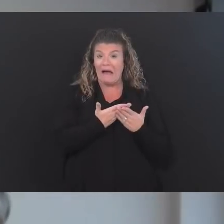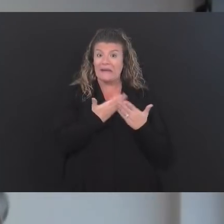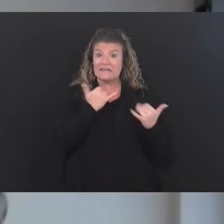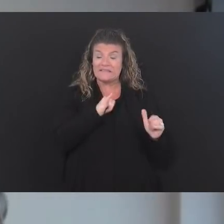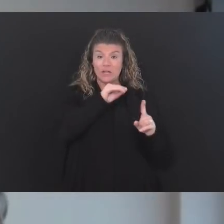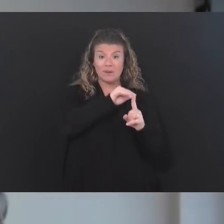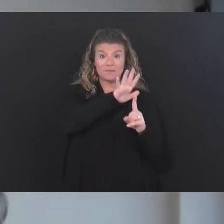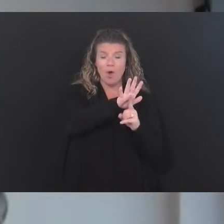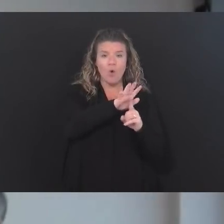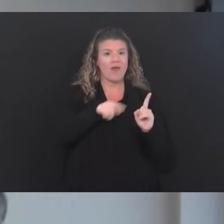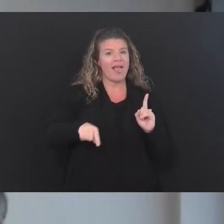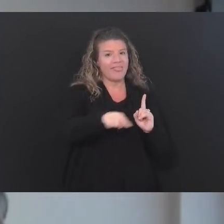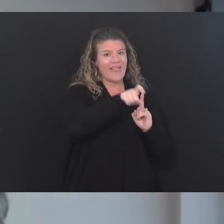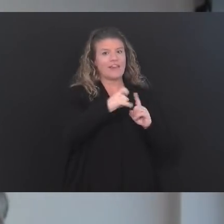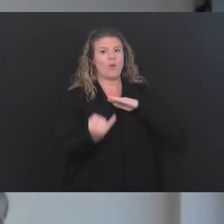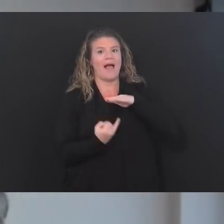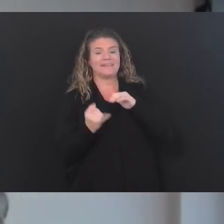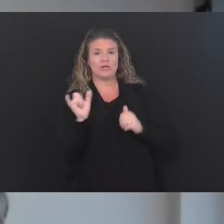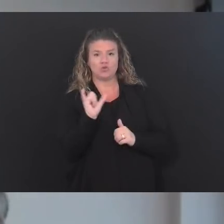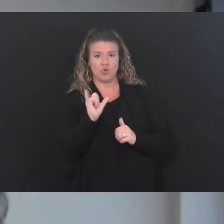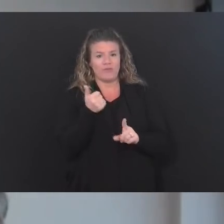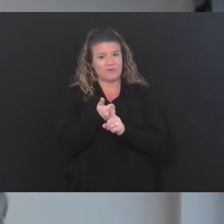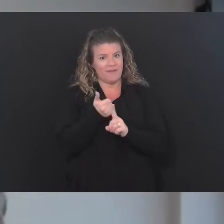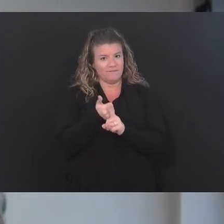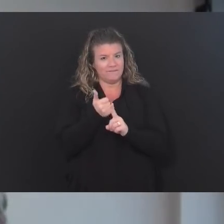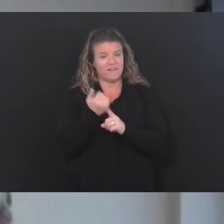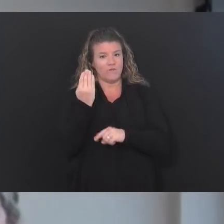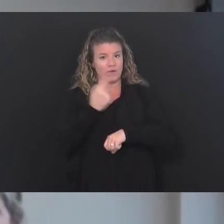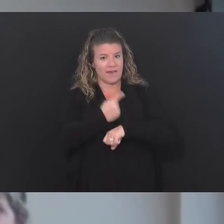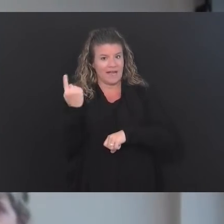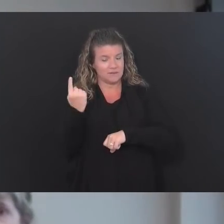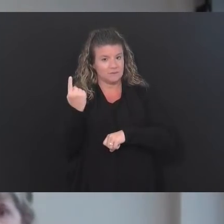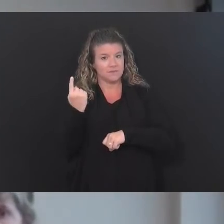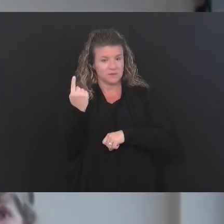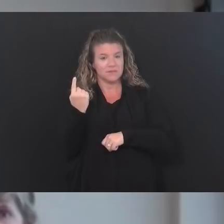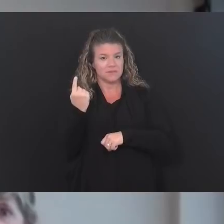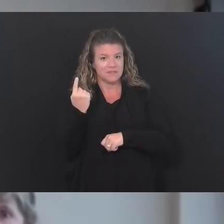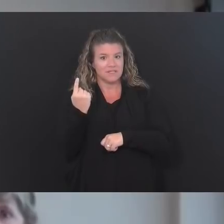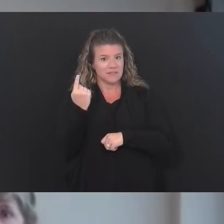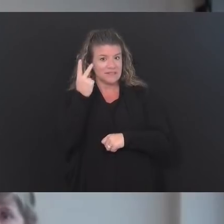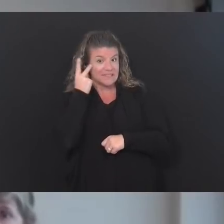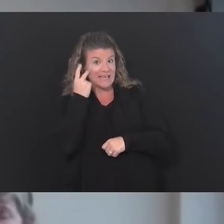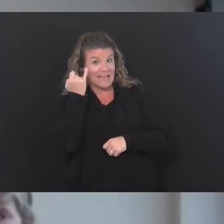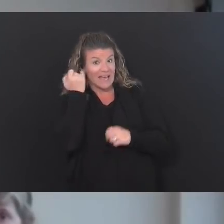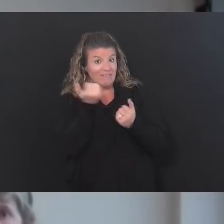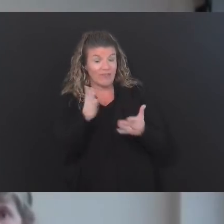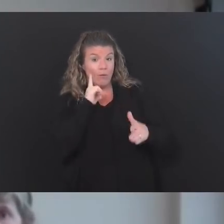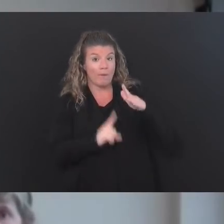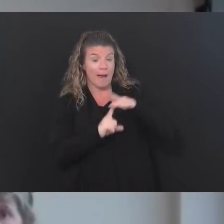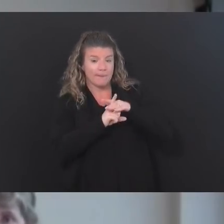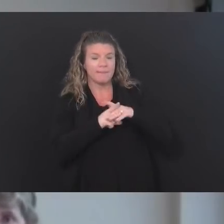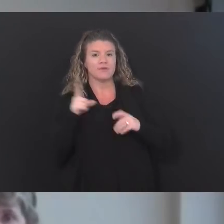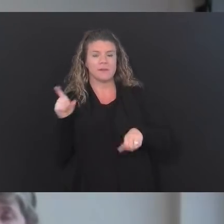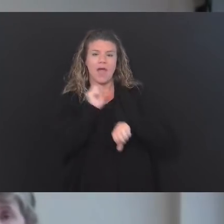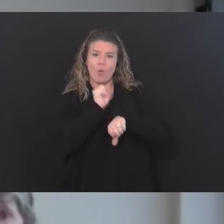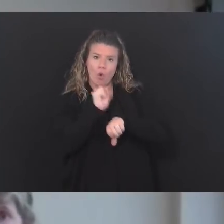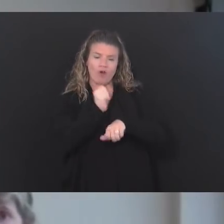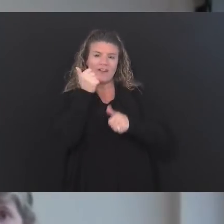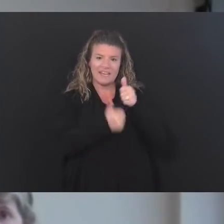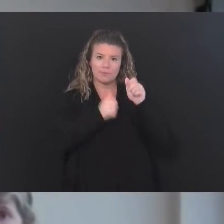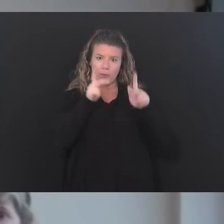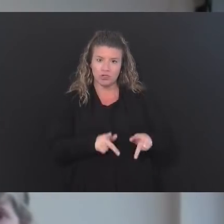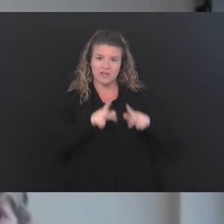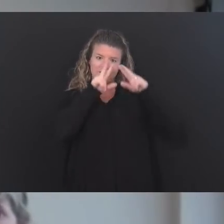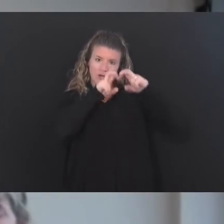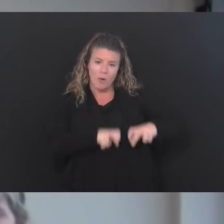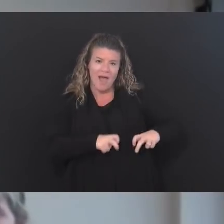a self-imposed quarantine, and that's the 14 days. So they work with each case to work through that, to